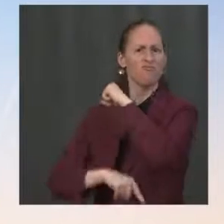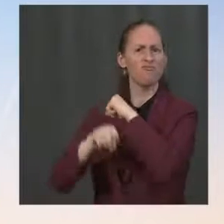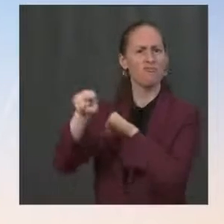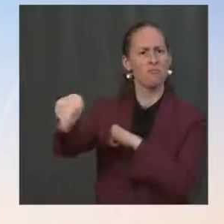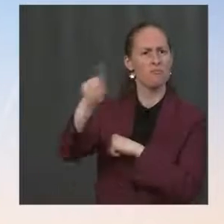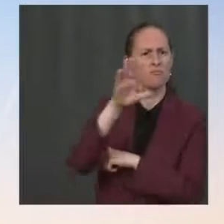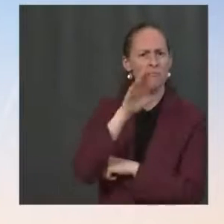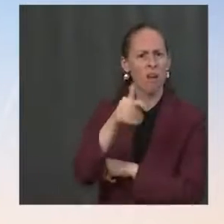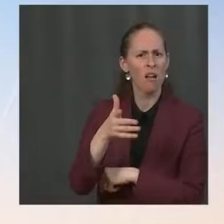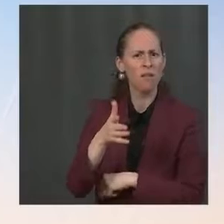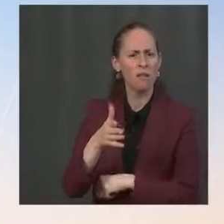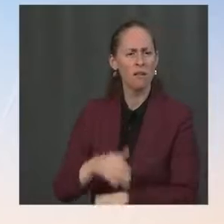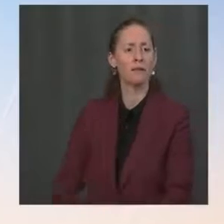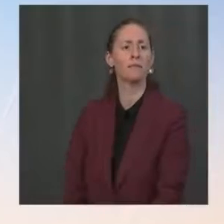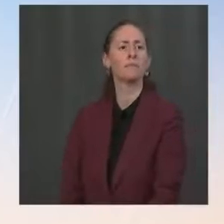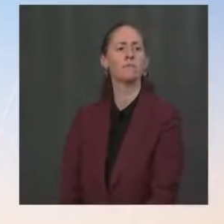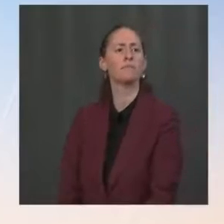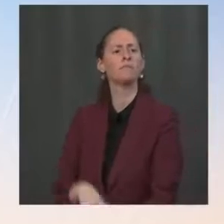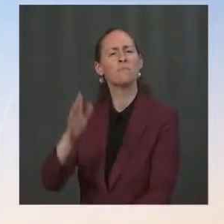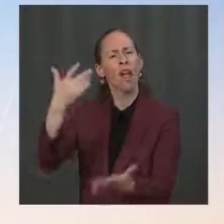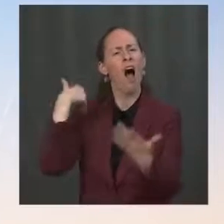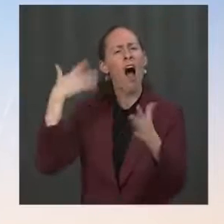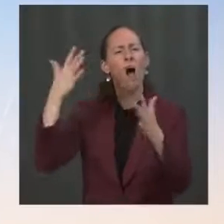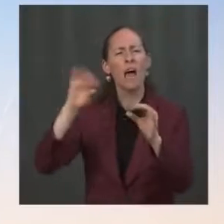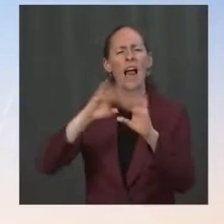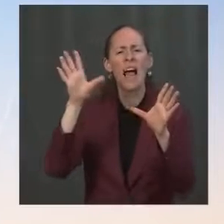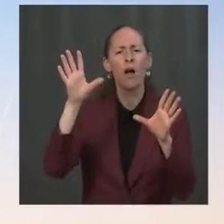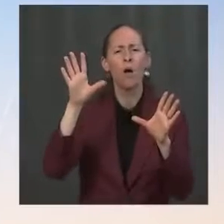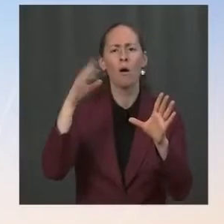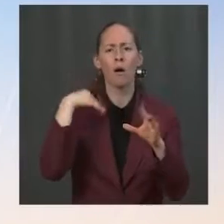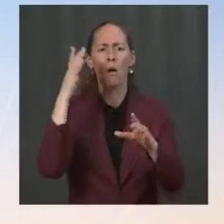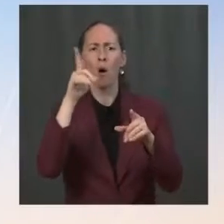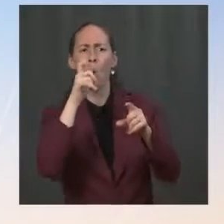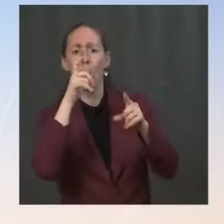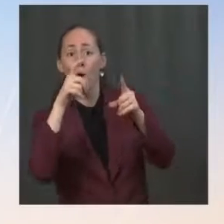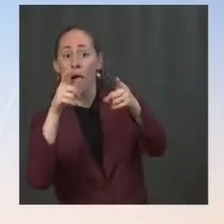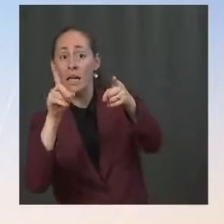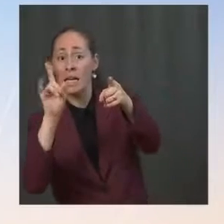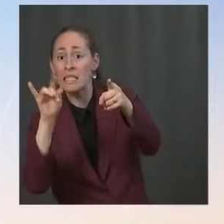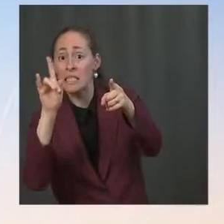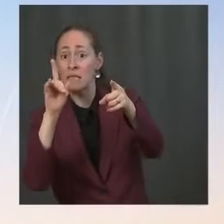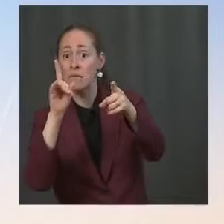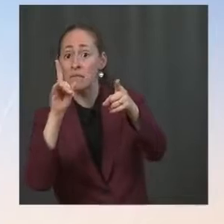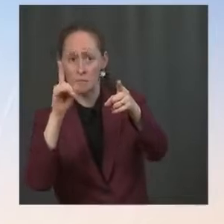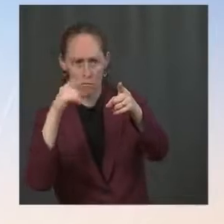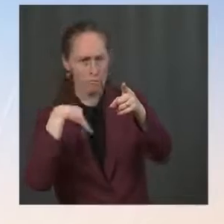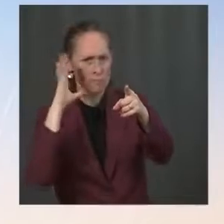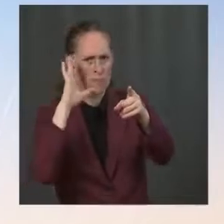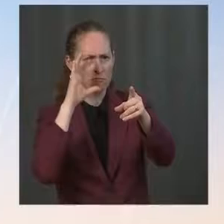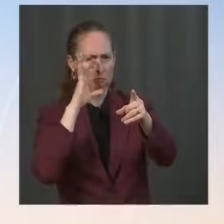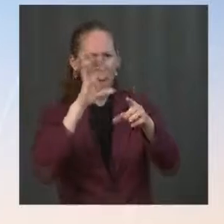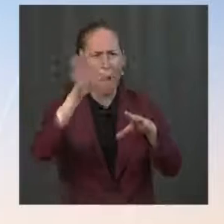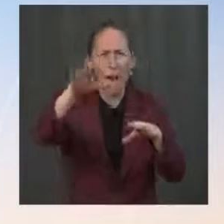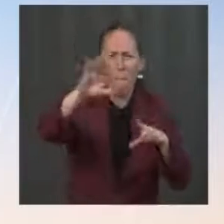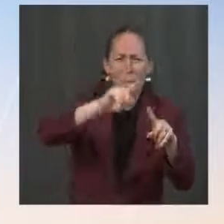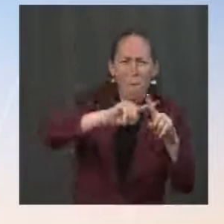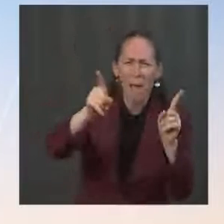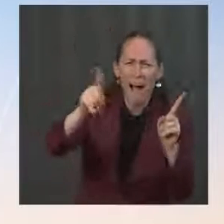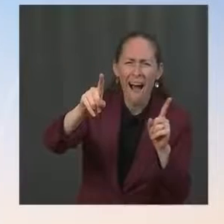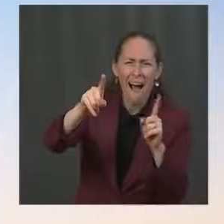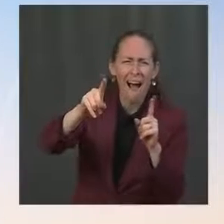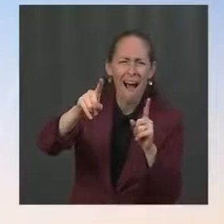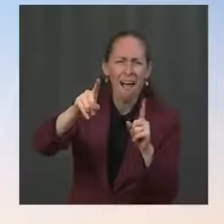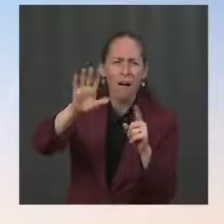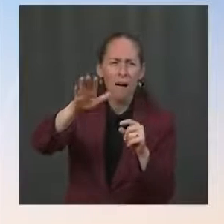not forgive, we will not forget, and we will hunt you down." When he spoke just an hour ago. Bombers, people who live so that they can kill